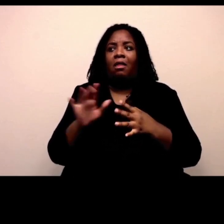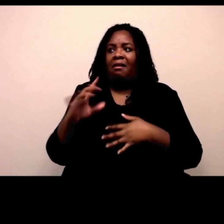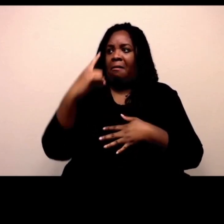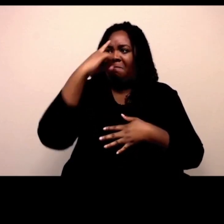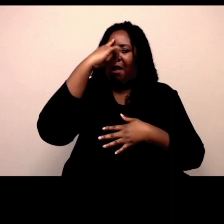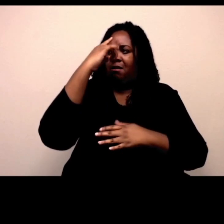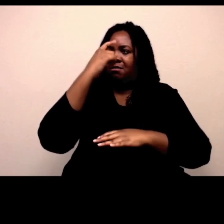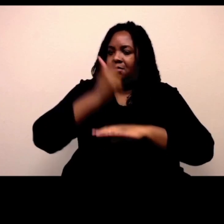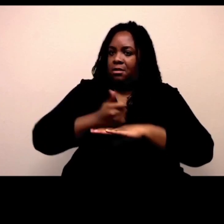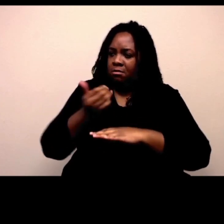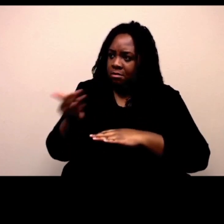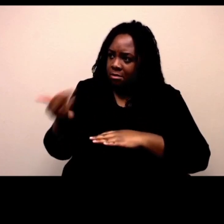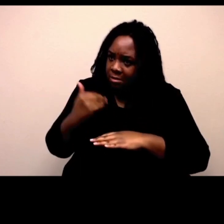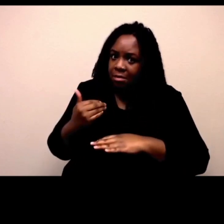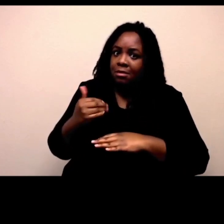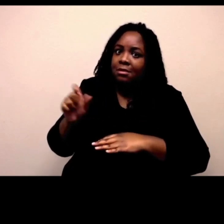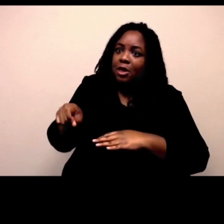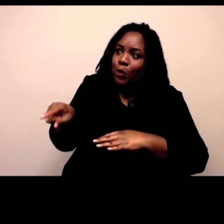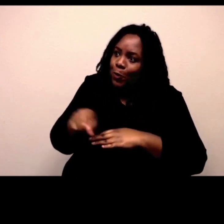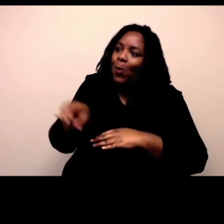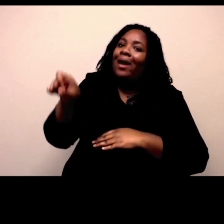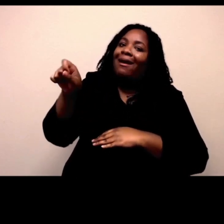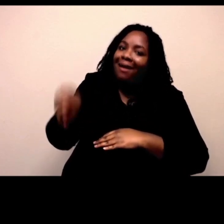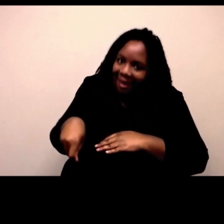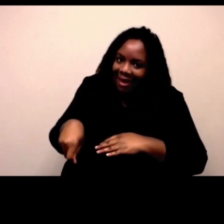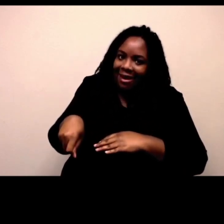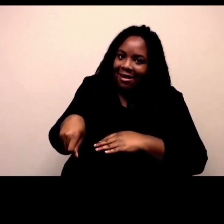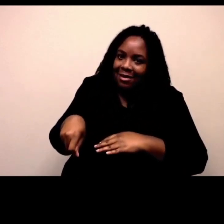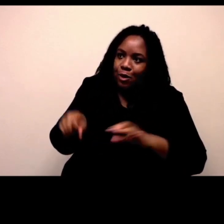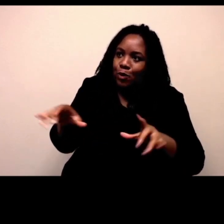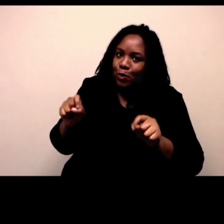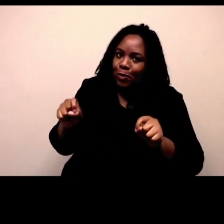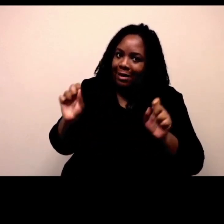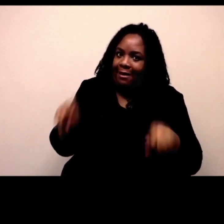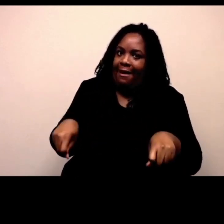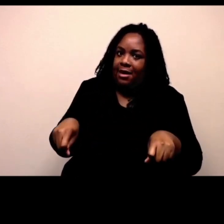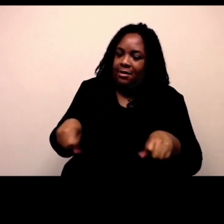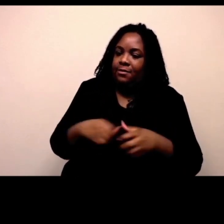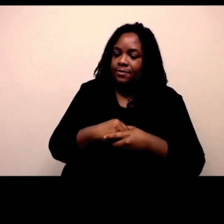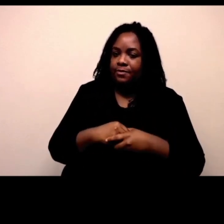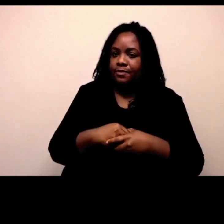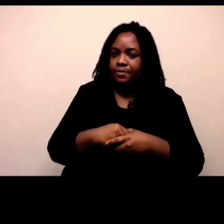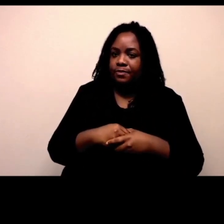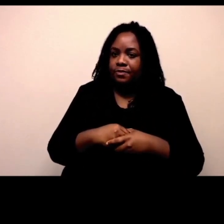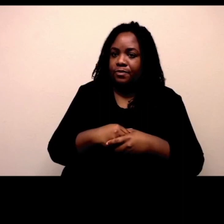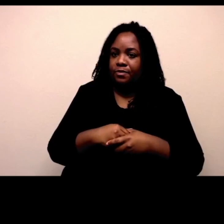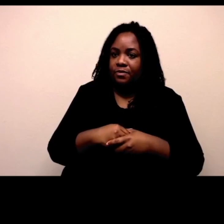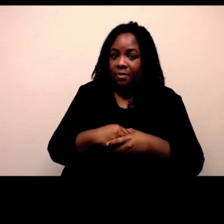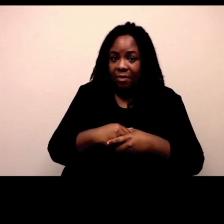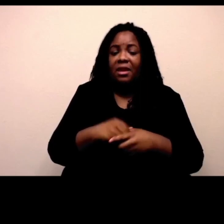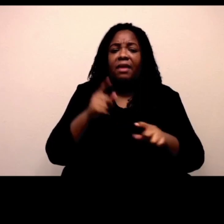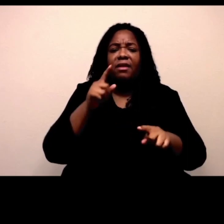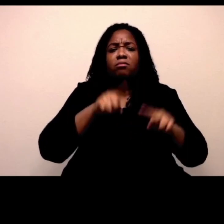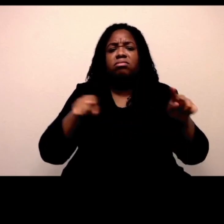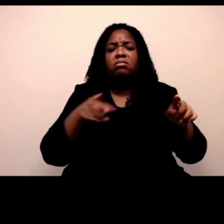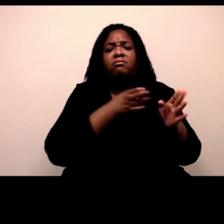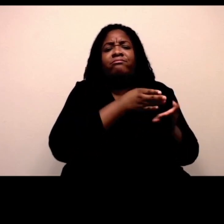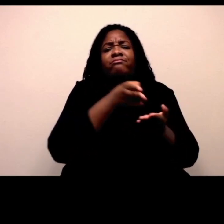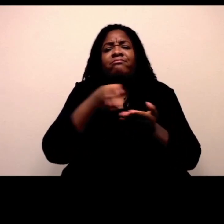to understanding that yes, they can do this. And there are so many free avenues